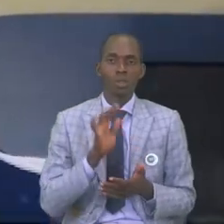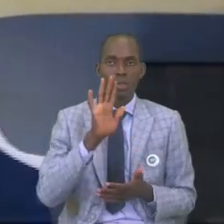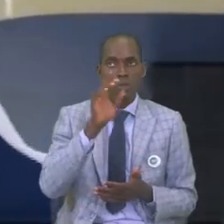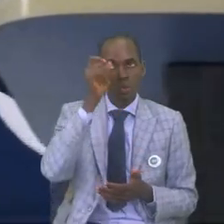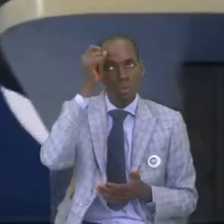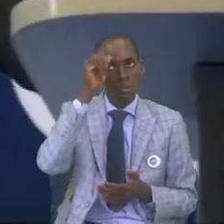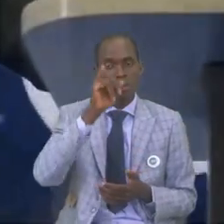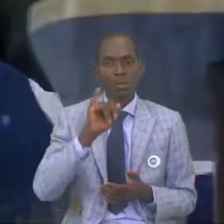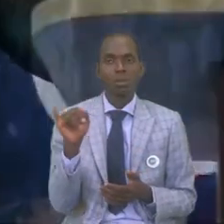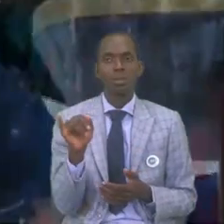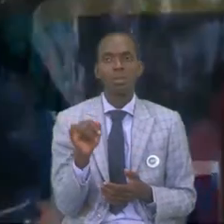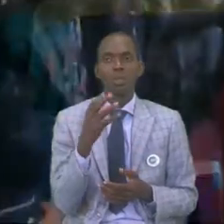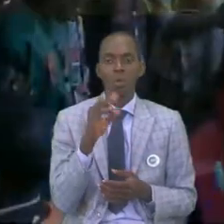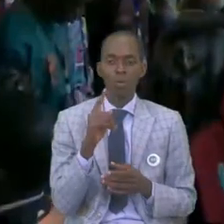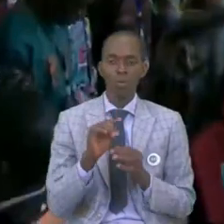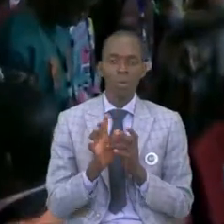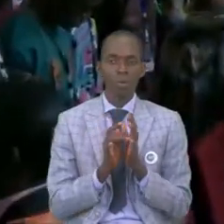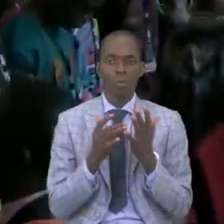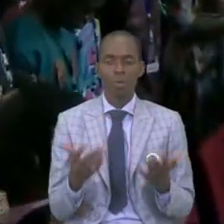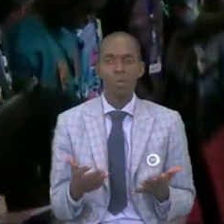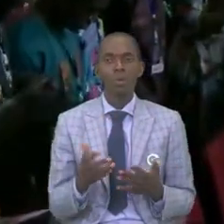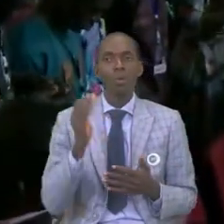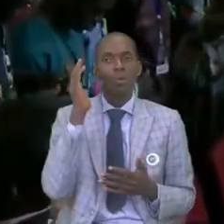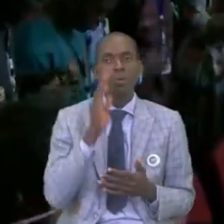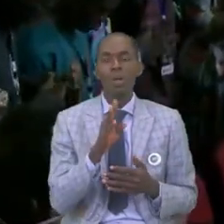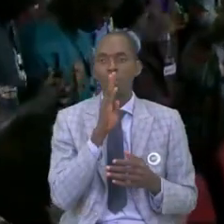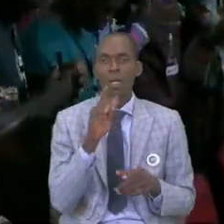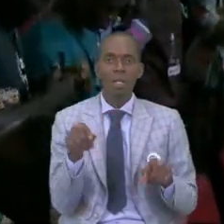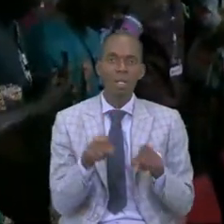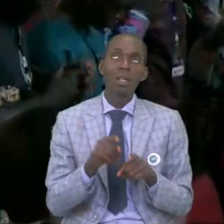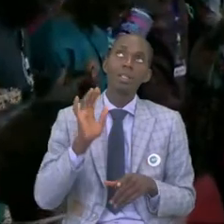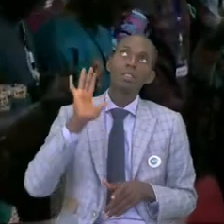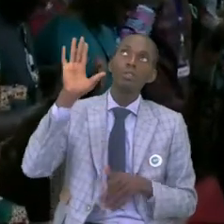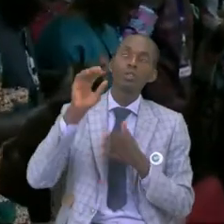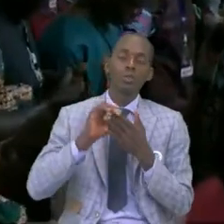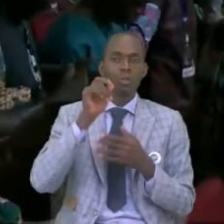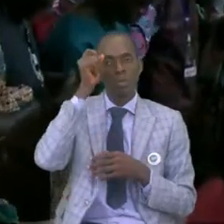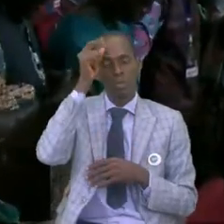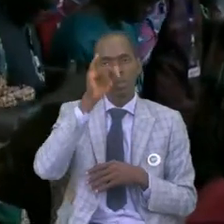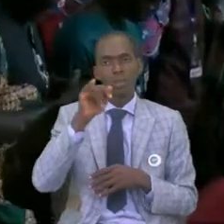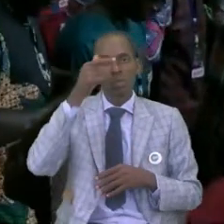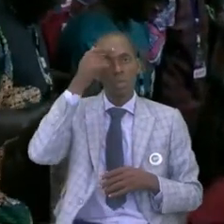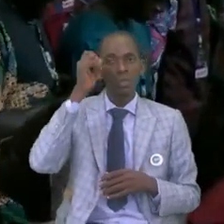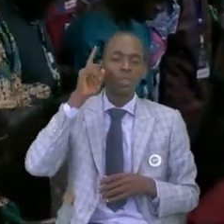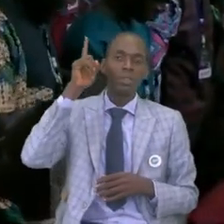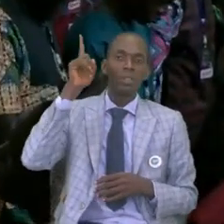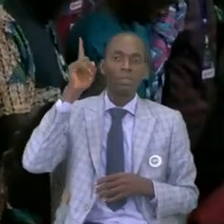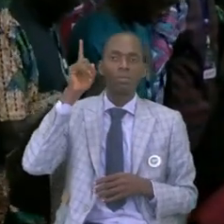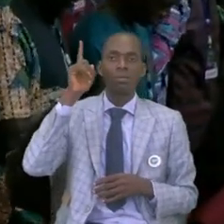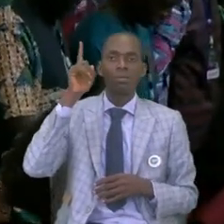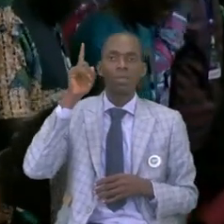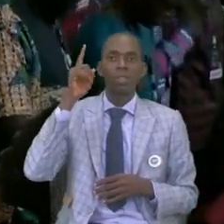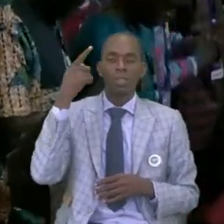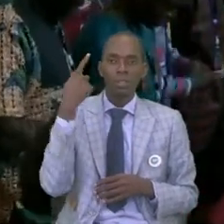understanding of the scripture will be like his understanding, because he, the